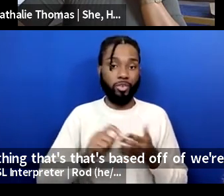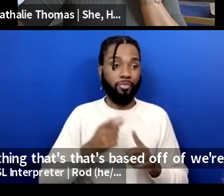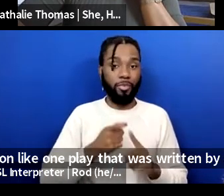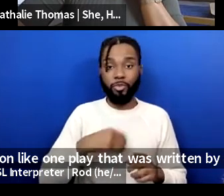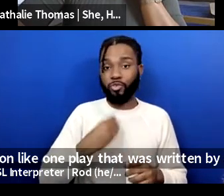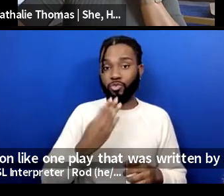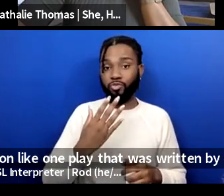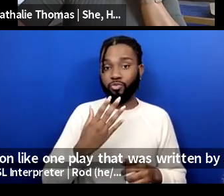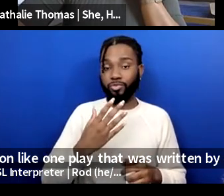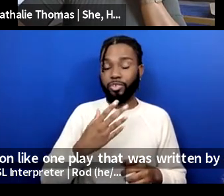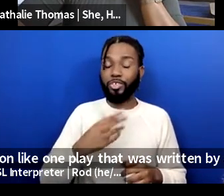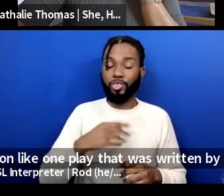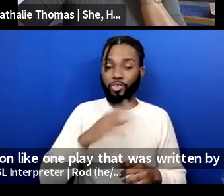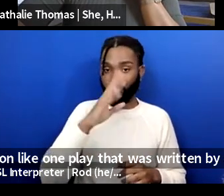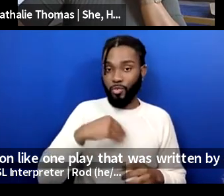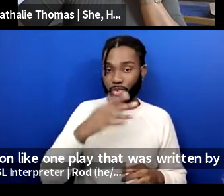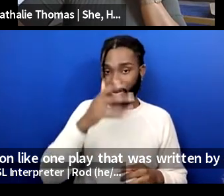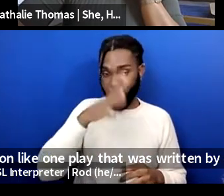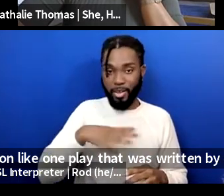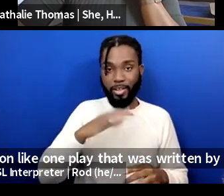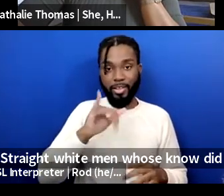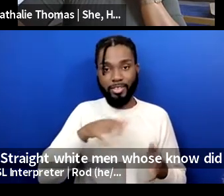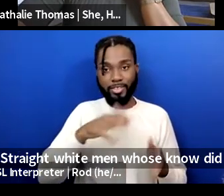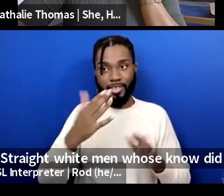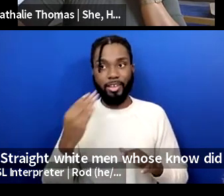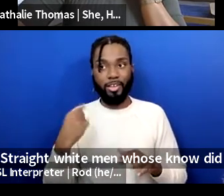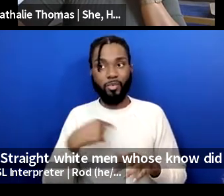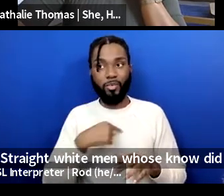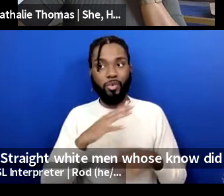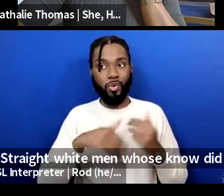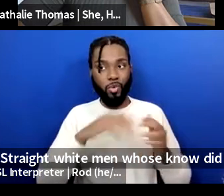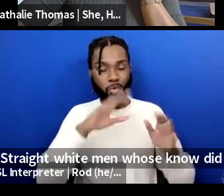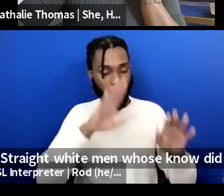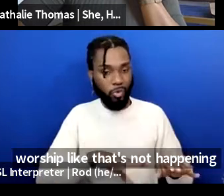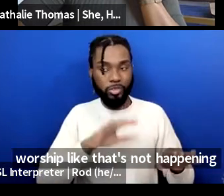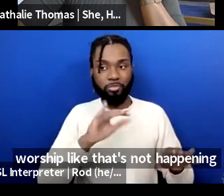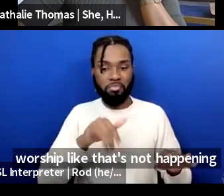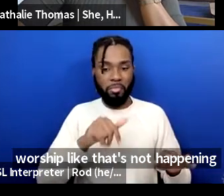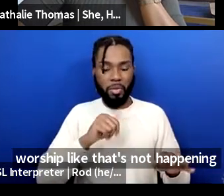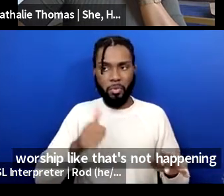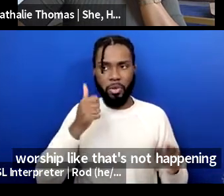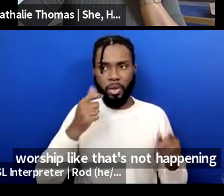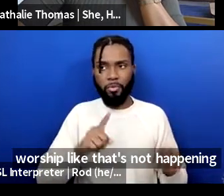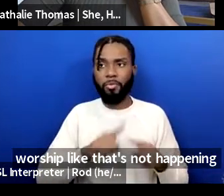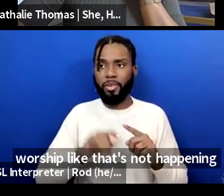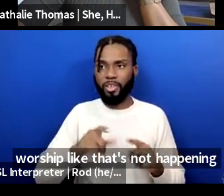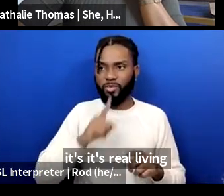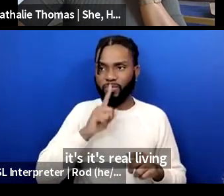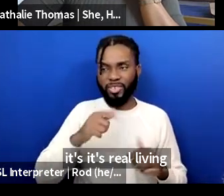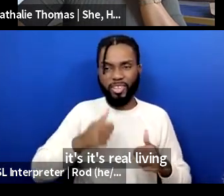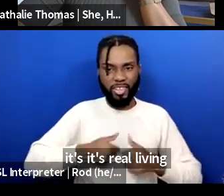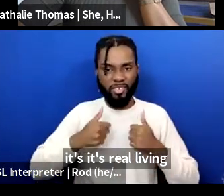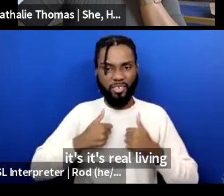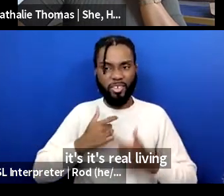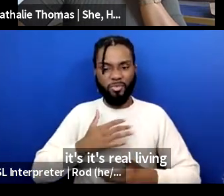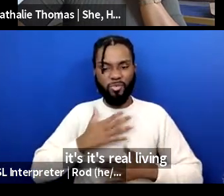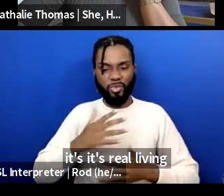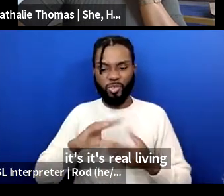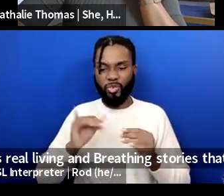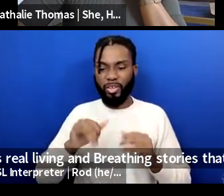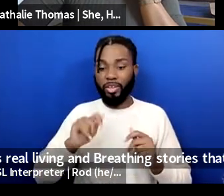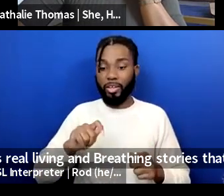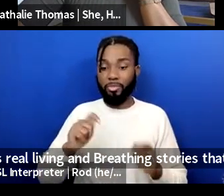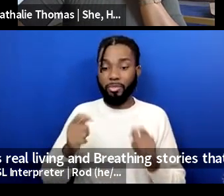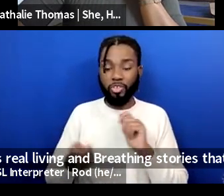man who's now dead, that we all worship. Like that's not happening. It's real living and breathing stories that can be changed